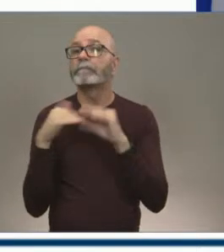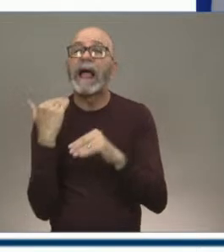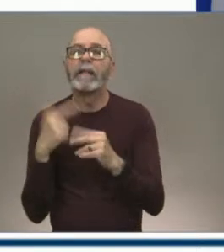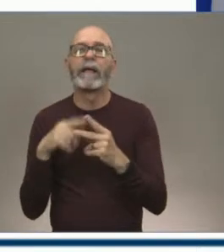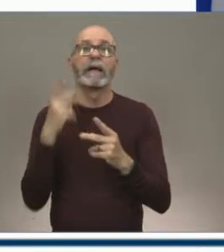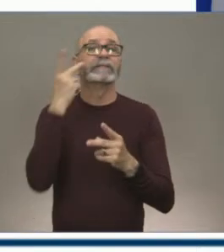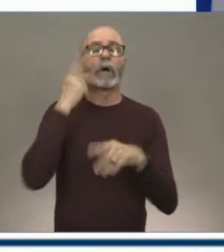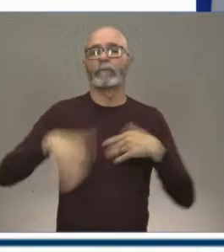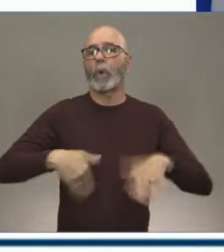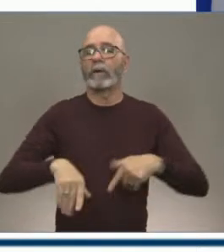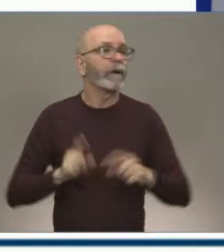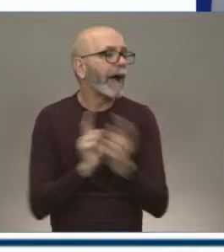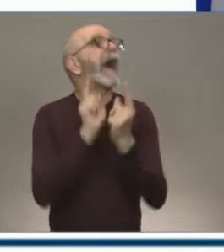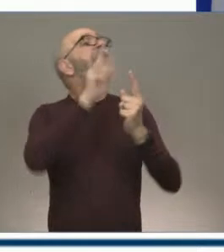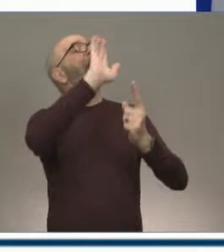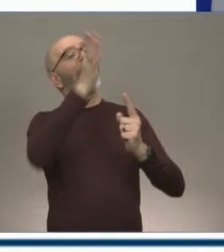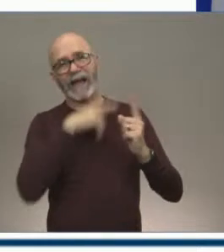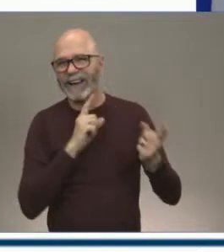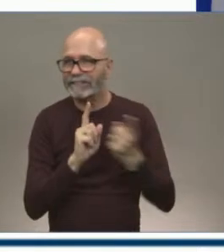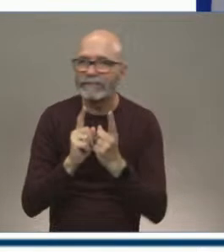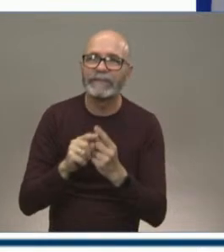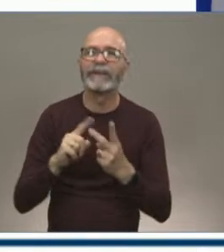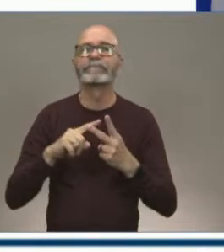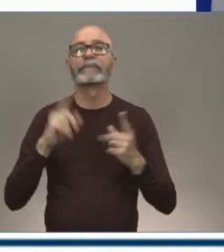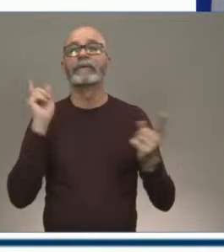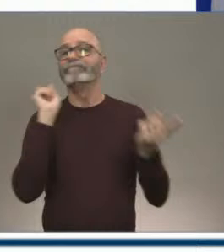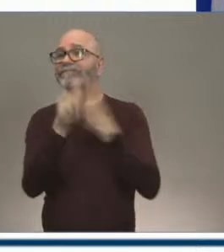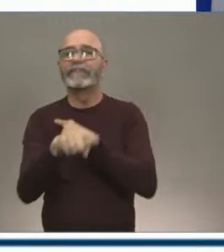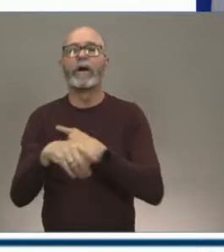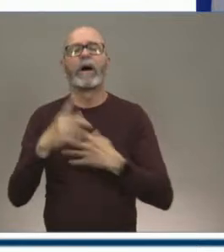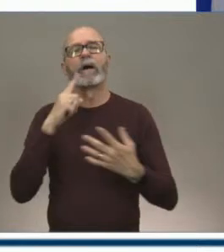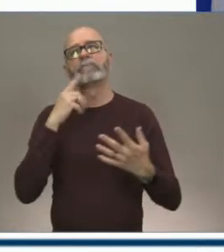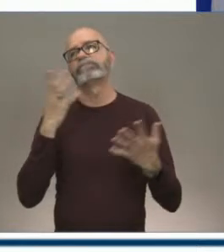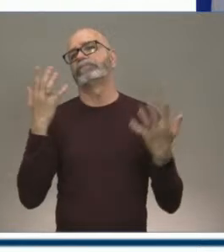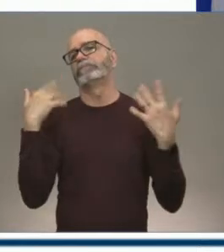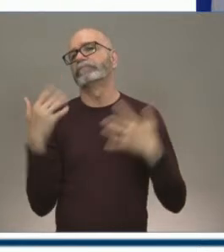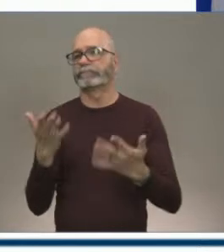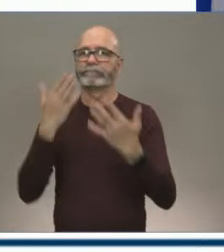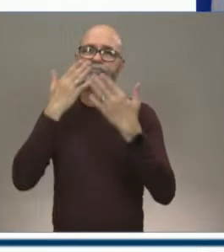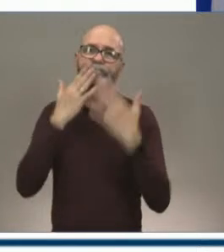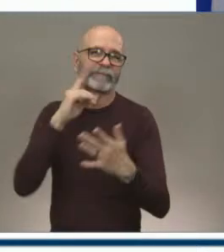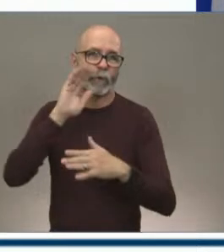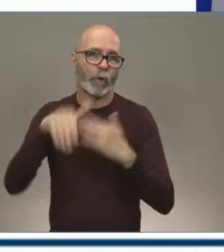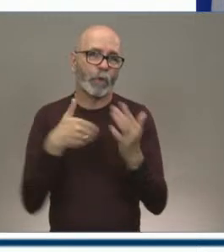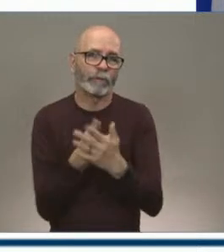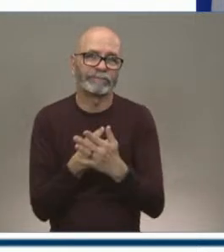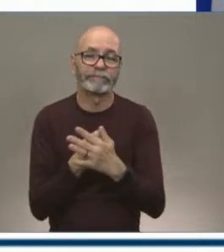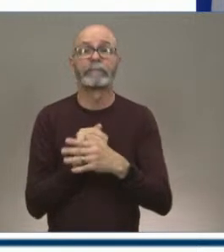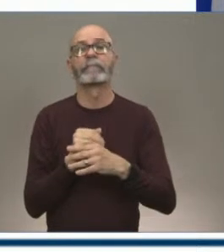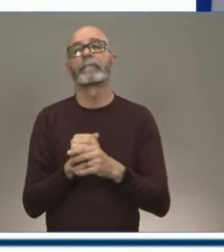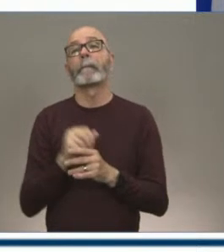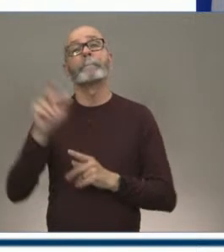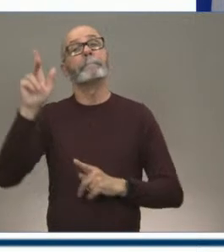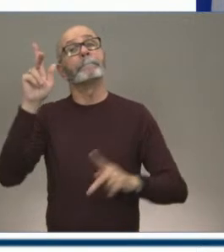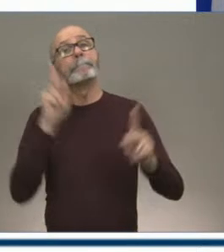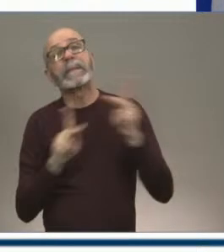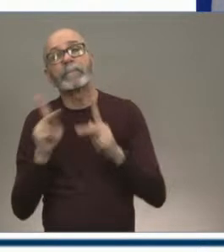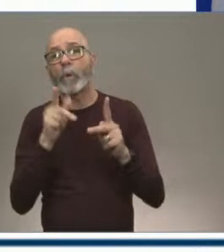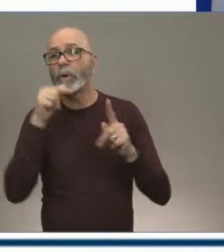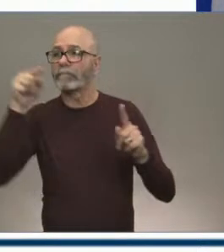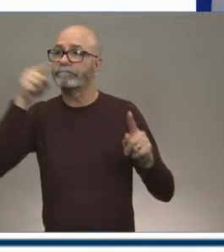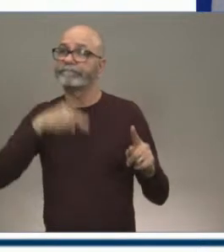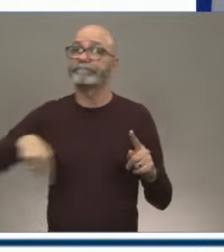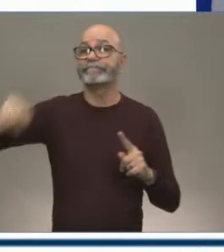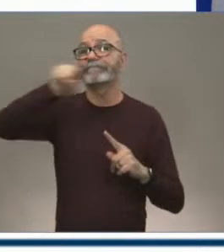street or out and about. I'm truly grateful for them and all those who've been walking this journey with